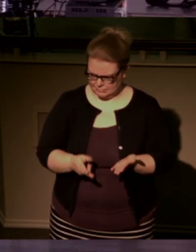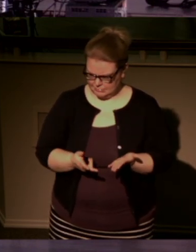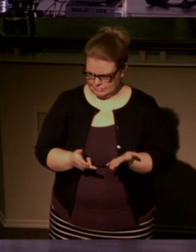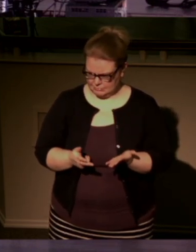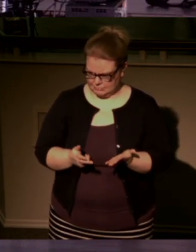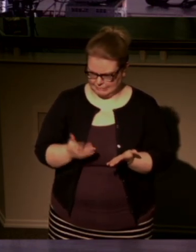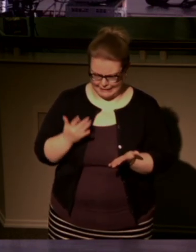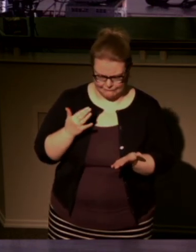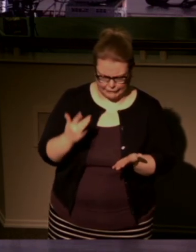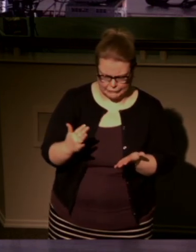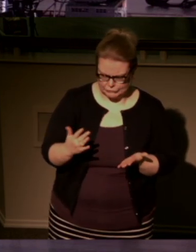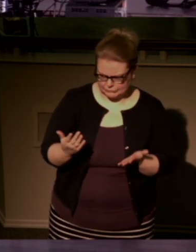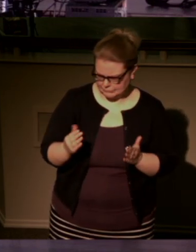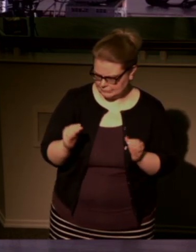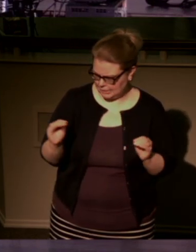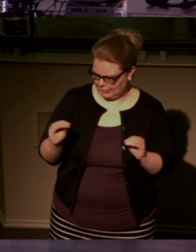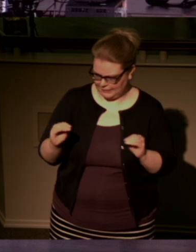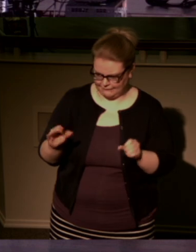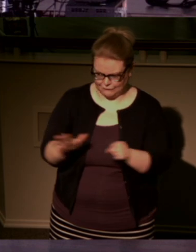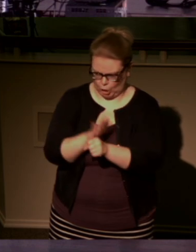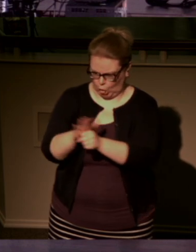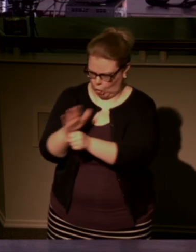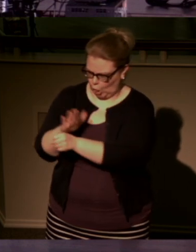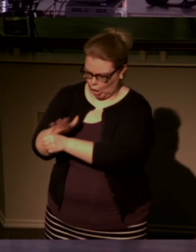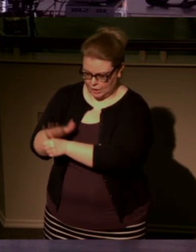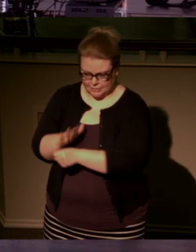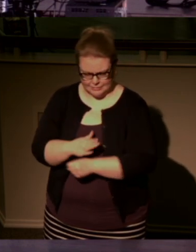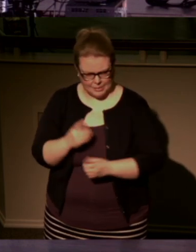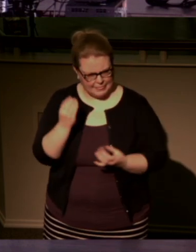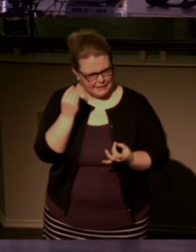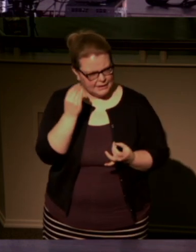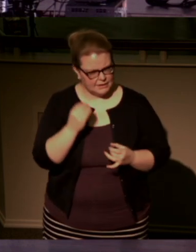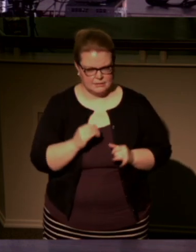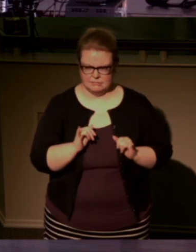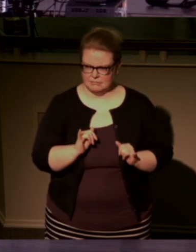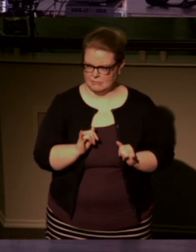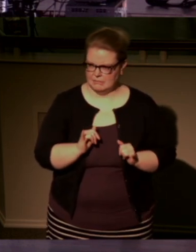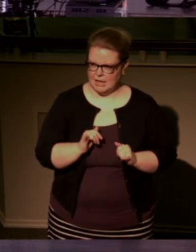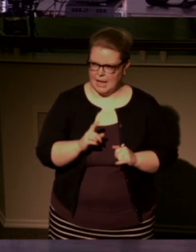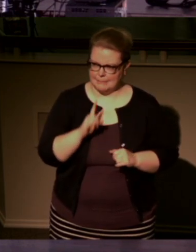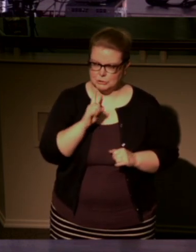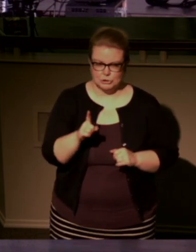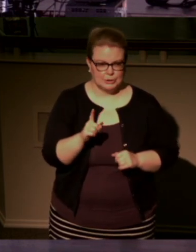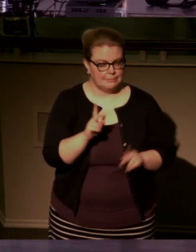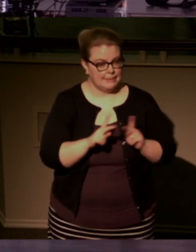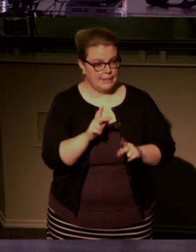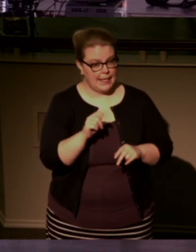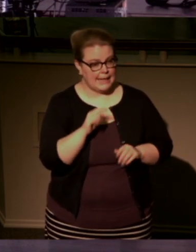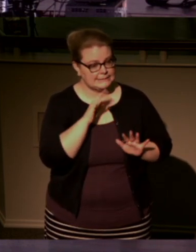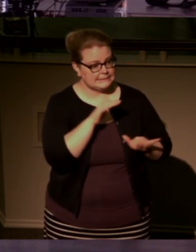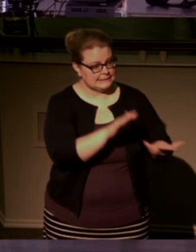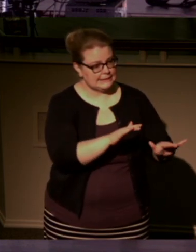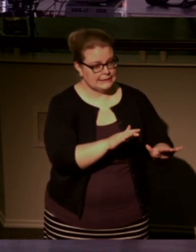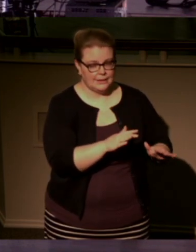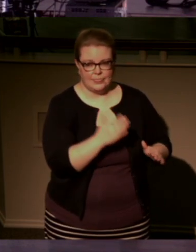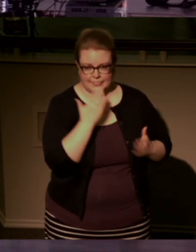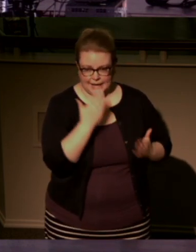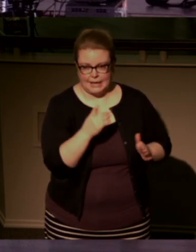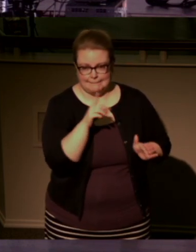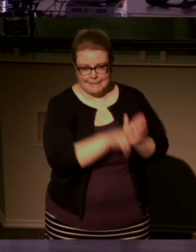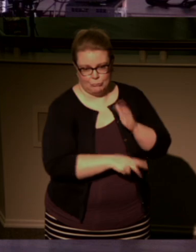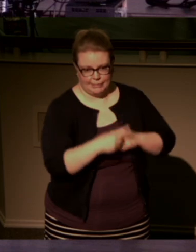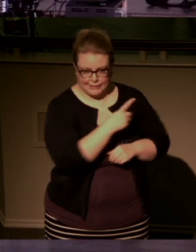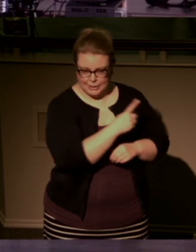put bodies. Do you ever think about this? Mathematics? And then you're glad for people that get buried at sea because they're making room for the rest of us